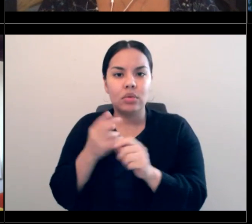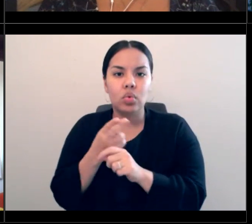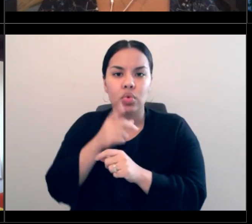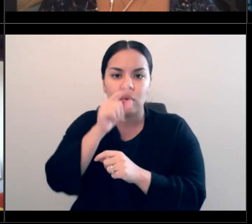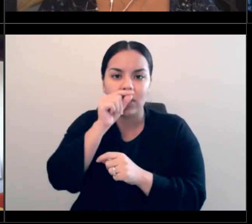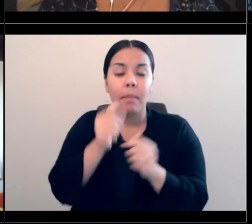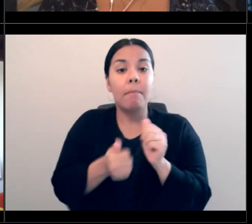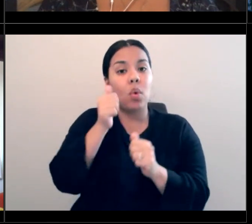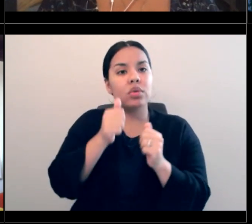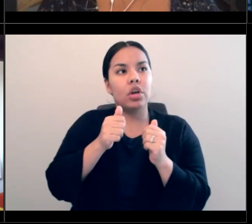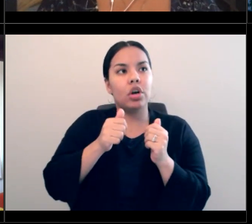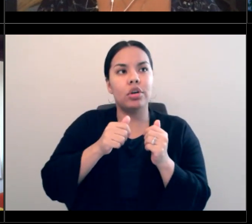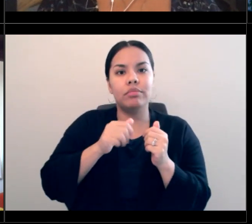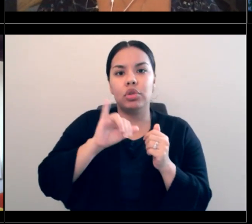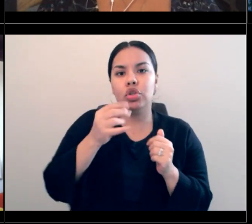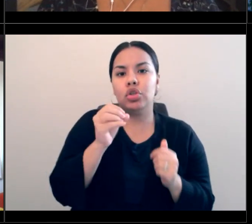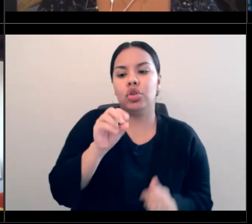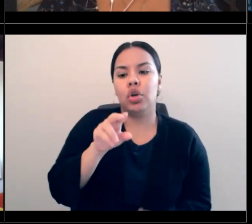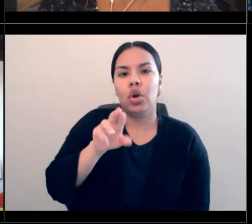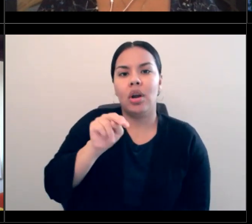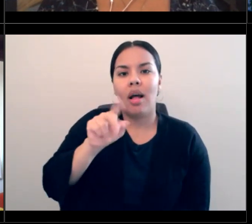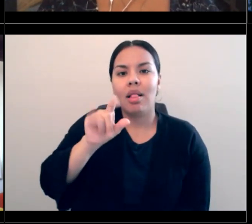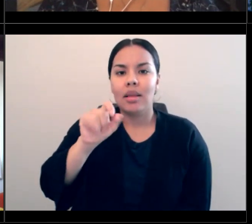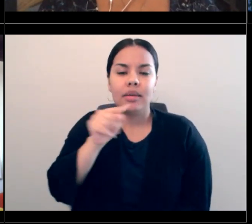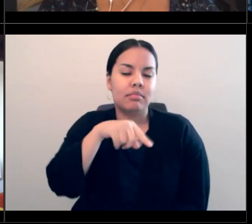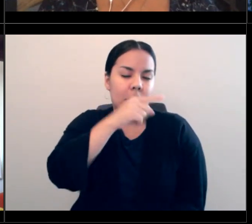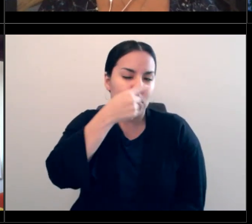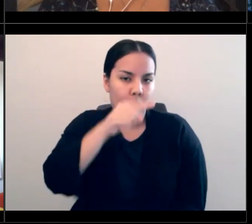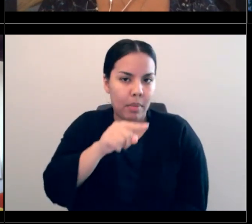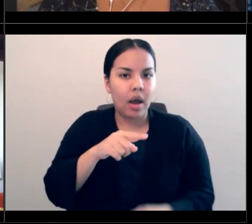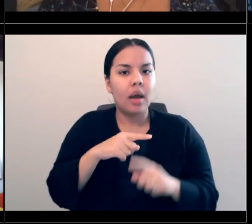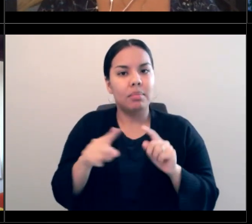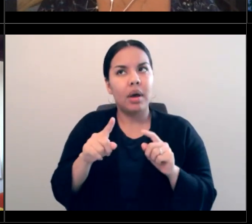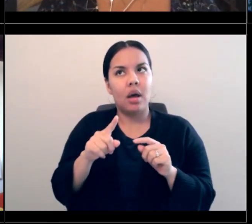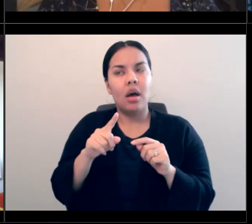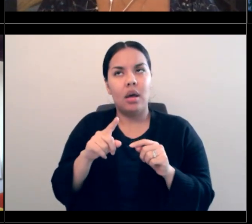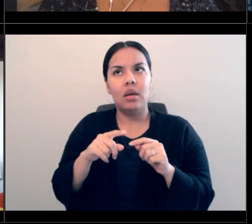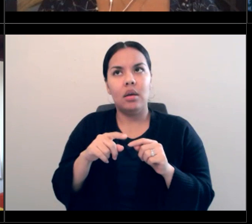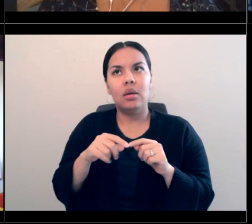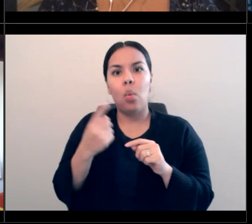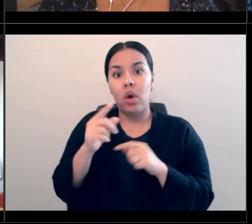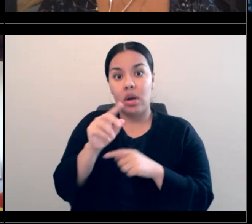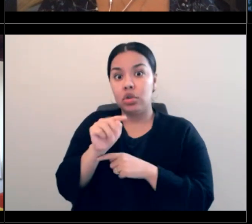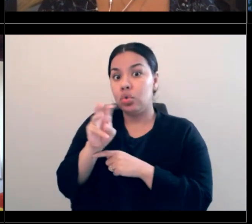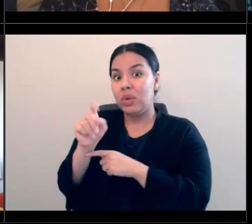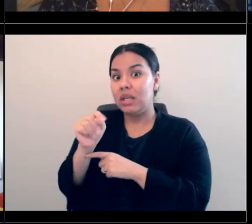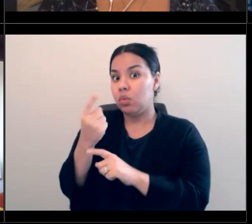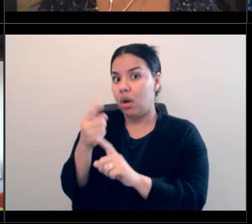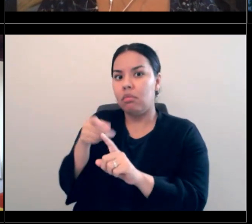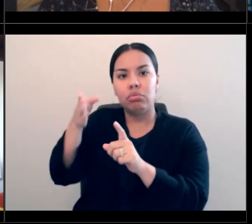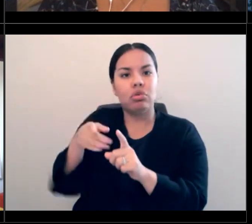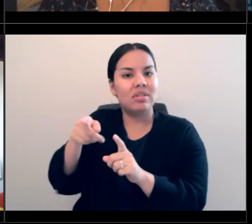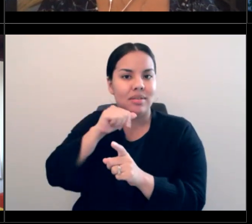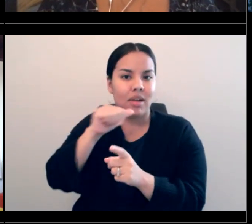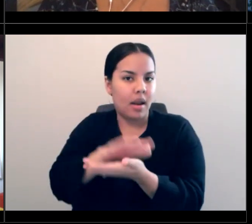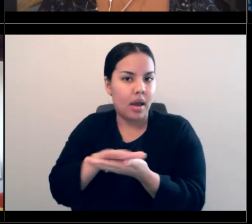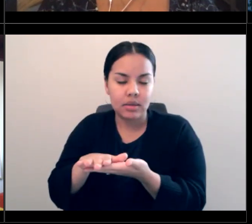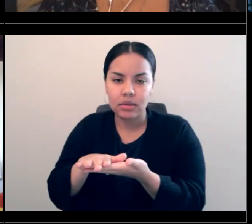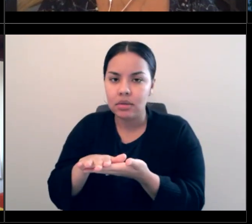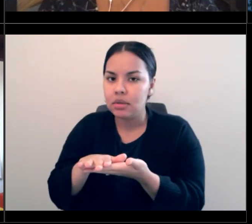whatever, so they wouldn't mind at all, right? But there is one tweet where the person was not nice